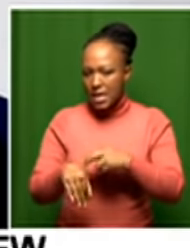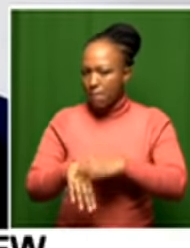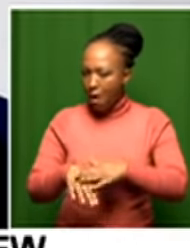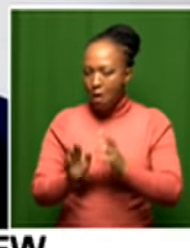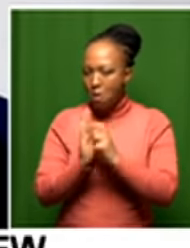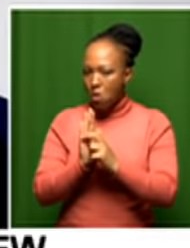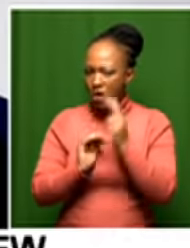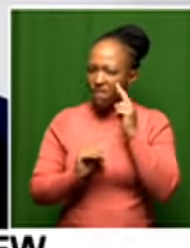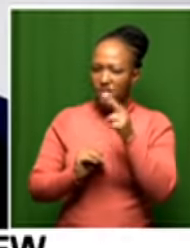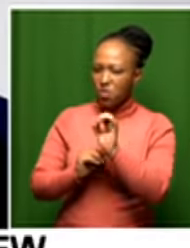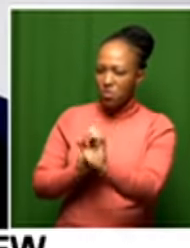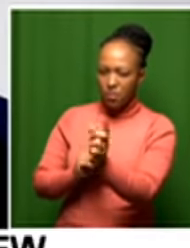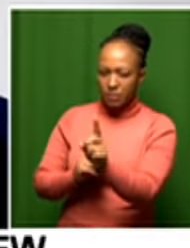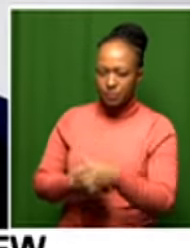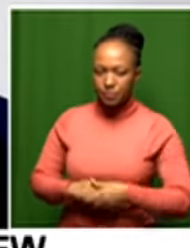your views on it?